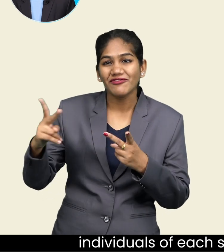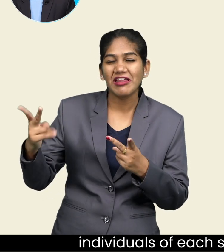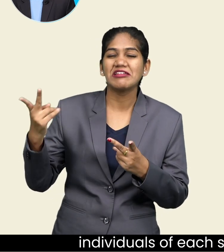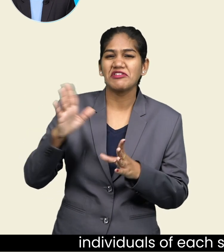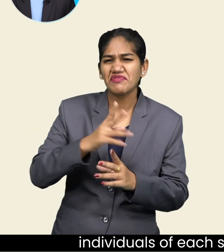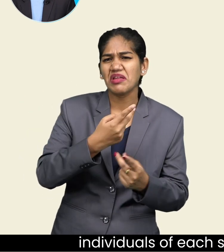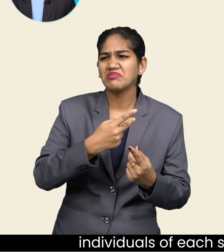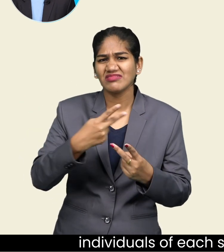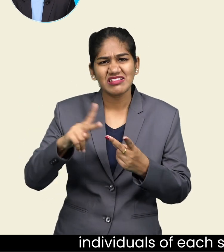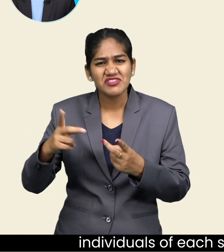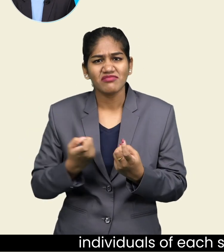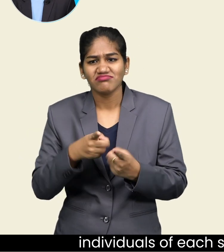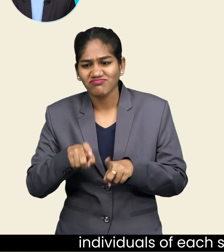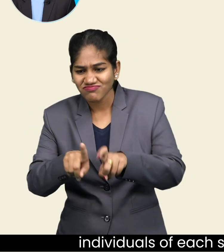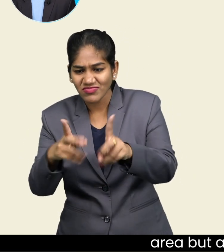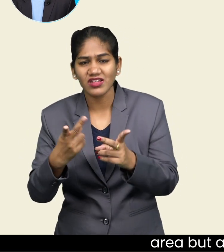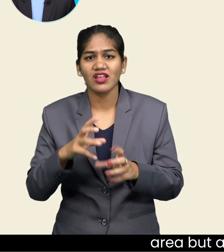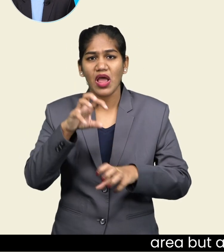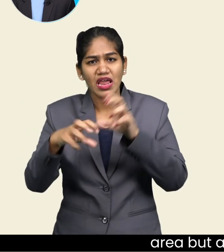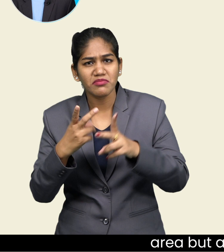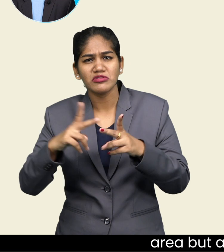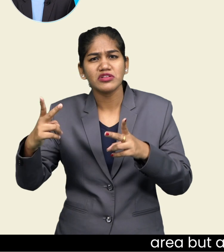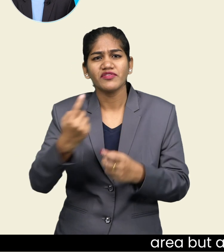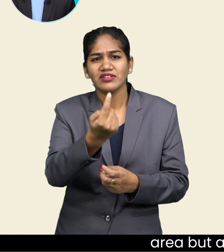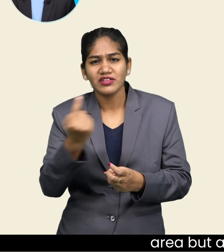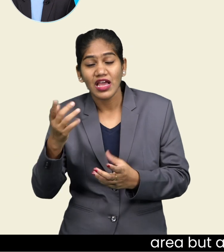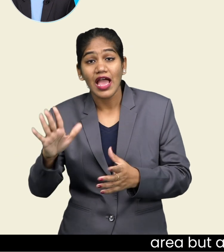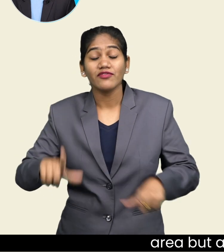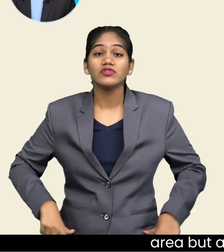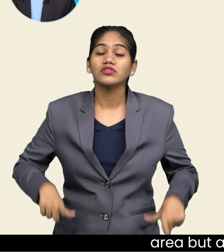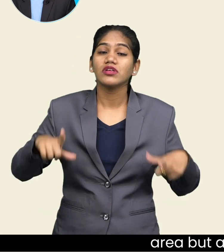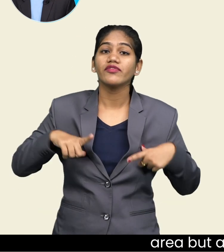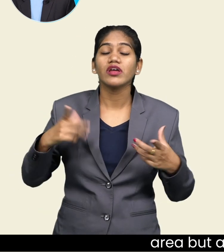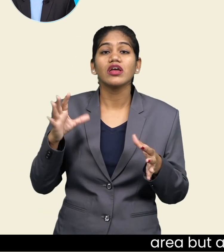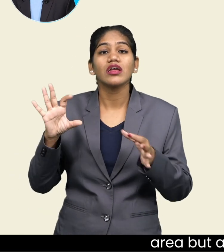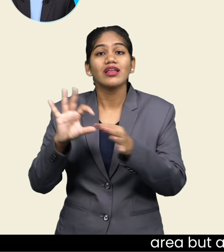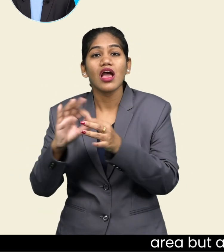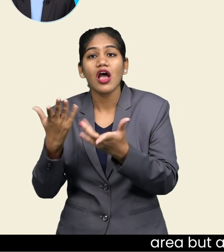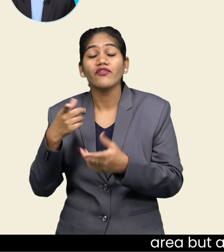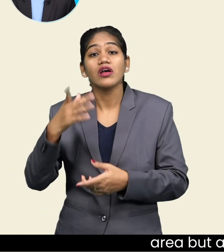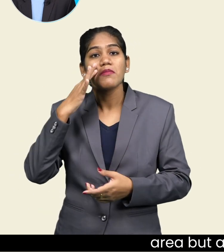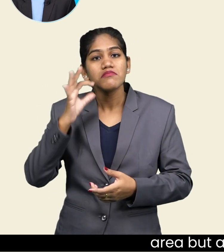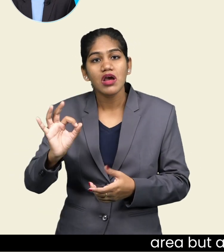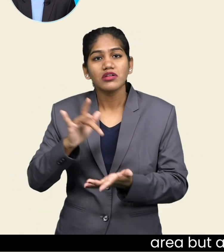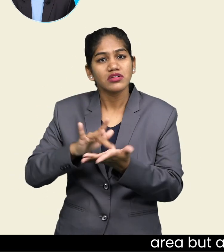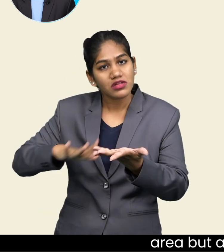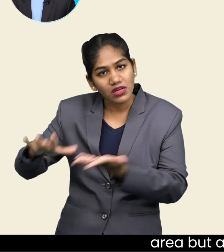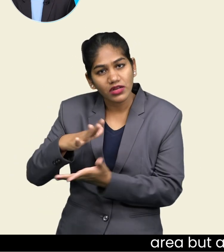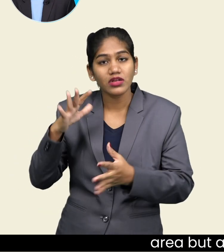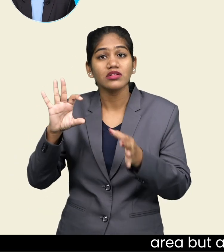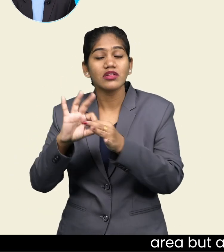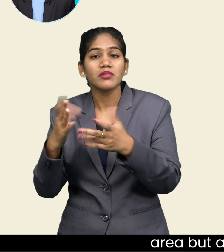that can survive in a particular area, but also the diversity of